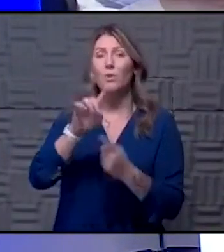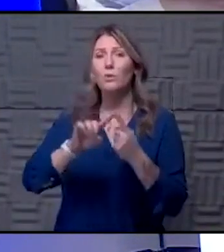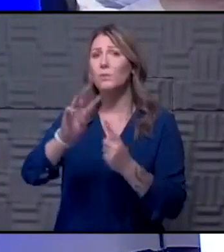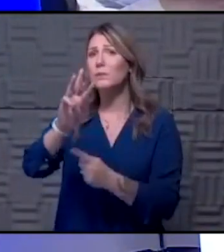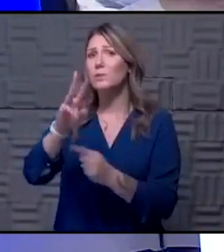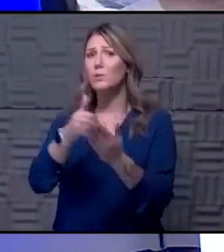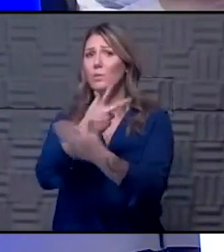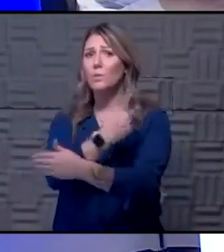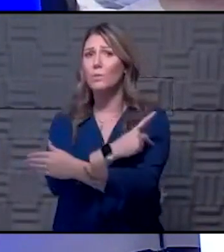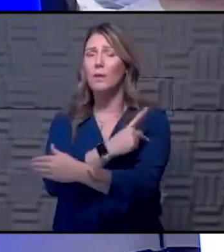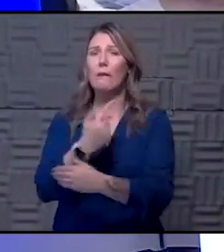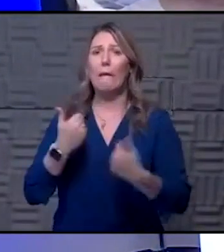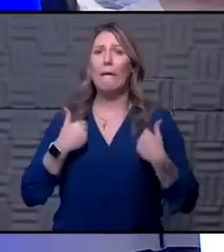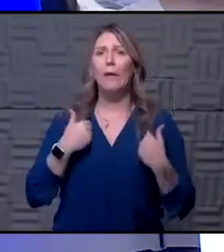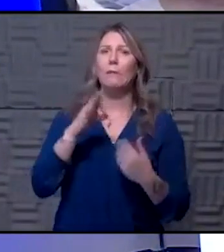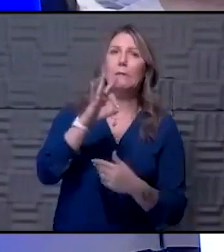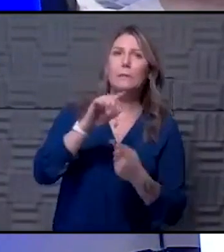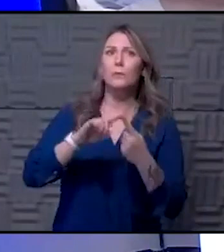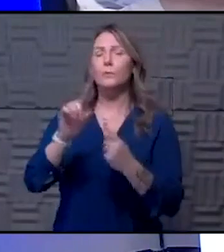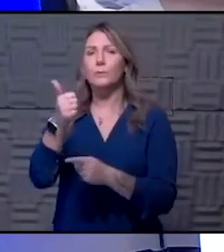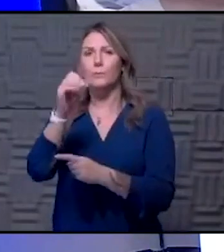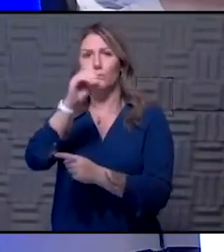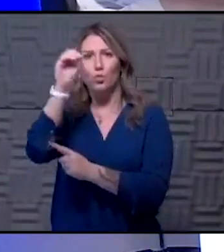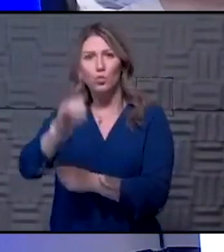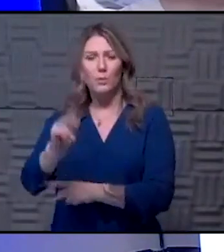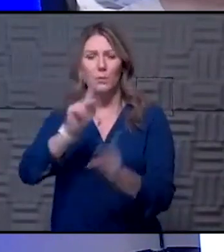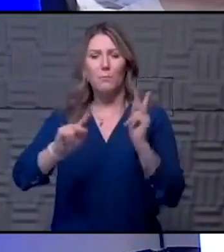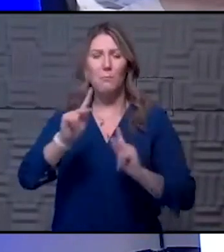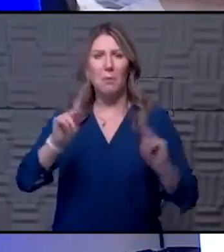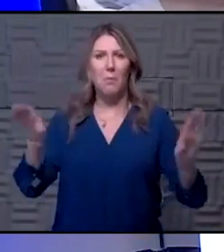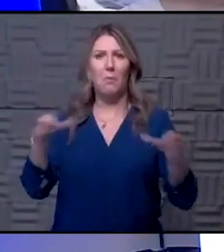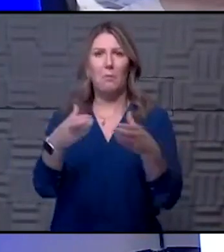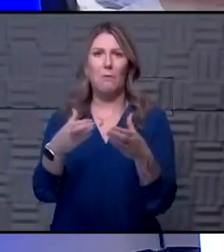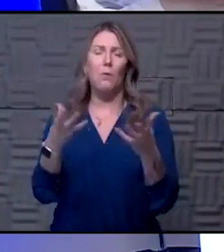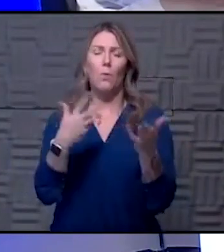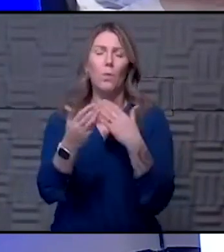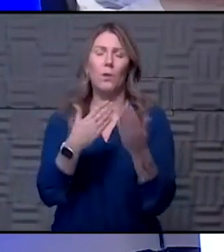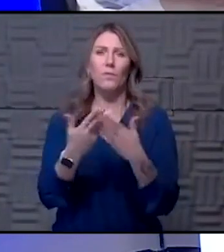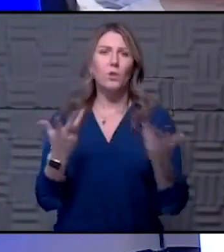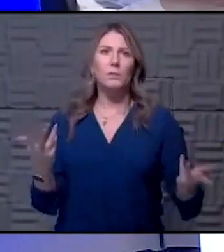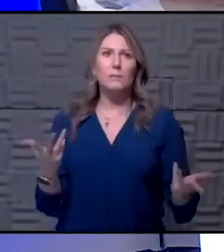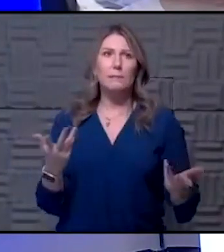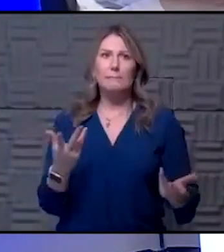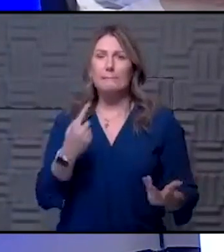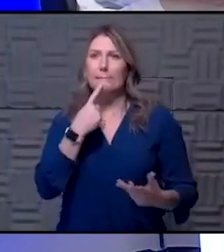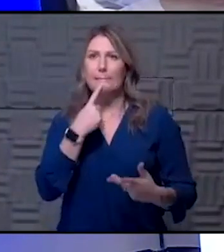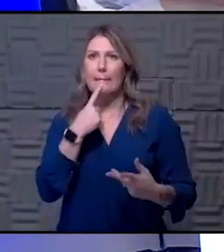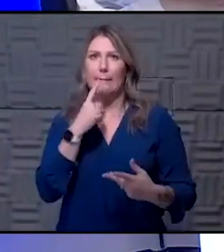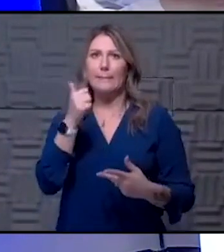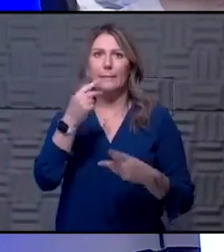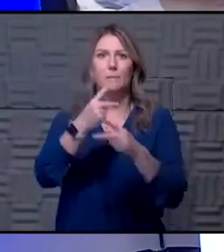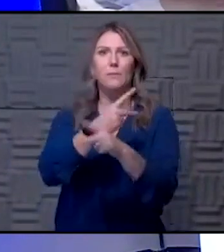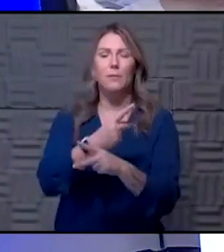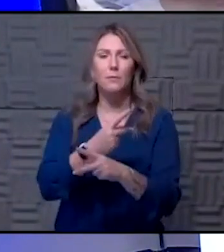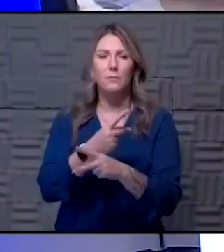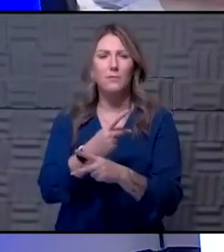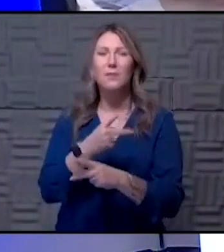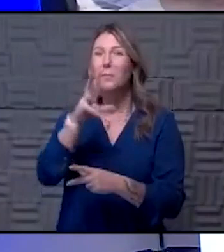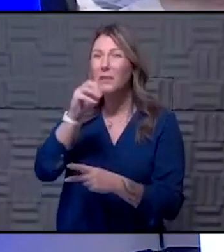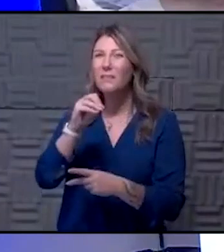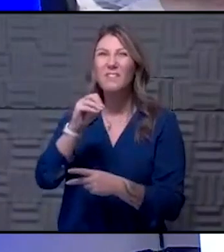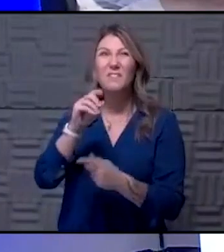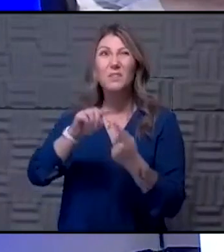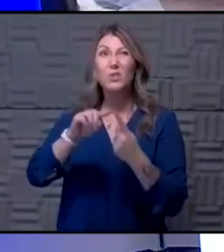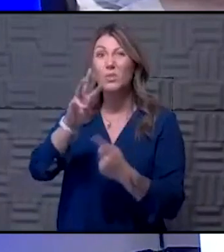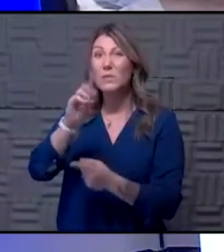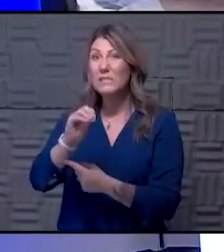we have about 9 or 10%, let's say, of the patient population of Kansas City or whatever. Let's just say there's 10 times. That means there's like 50 to